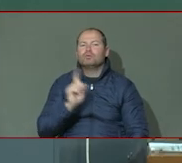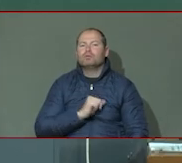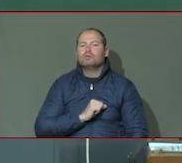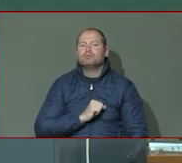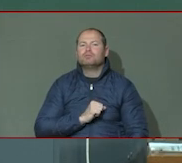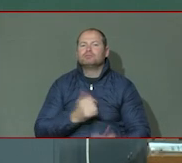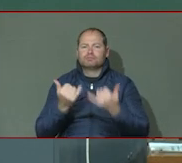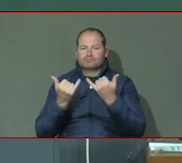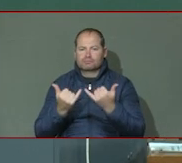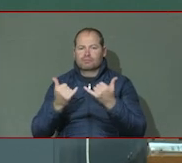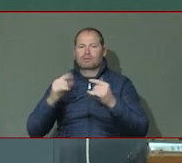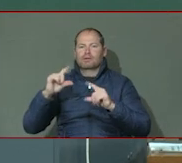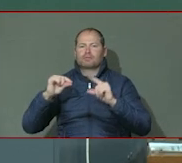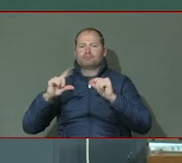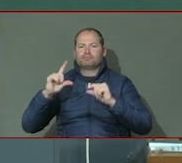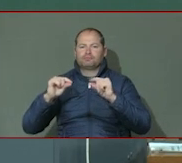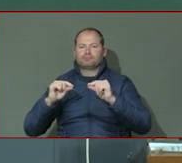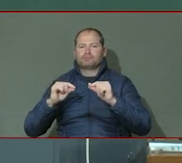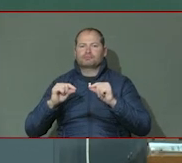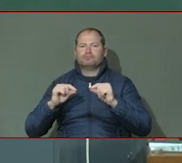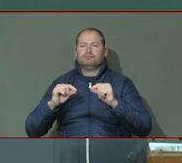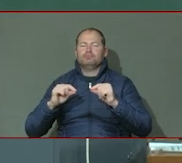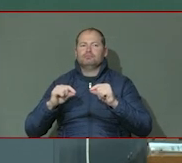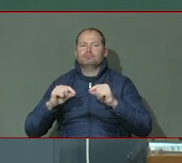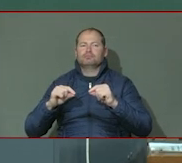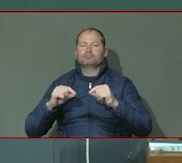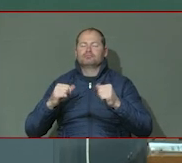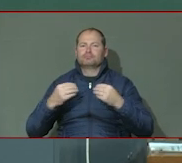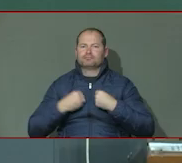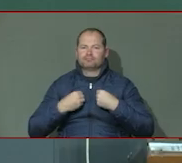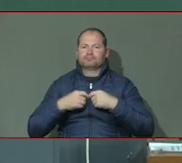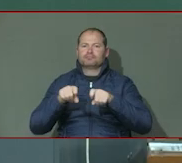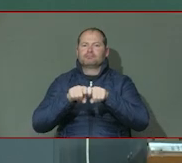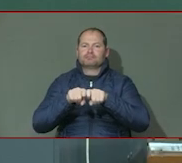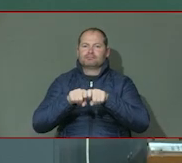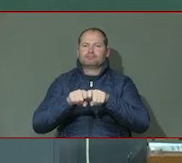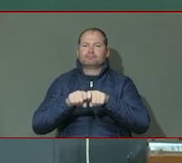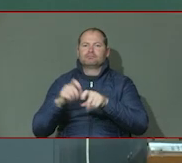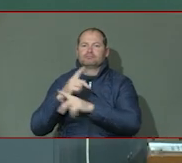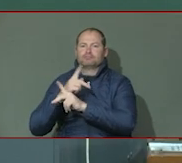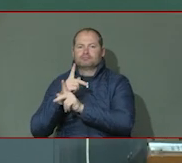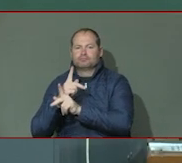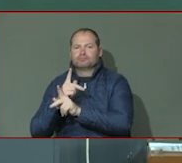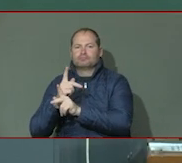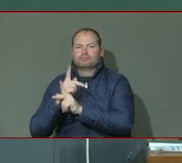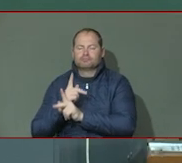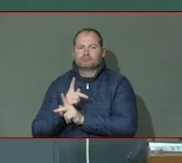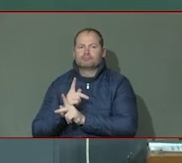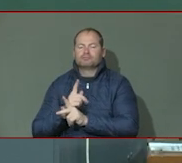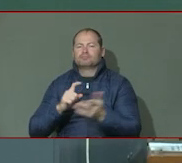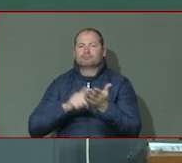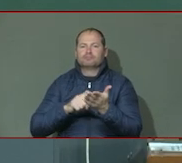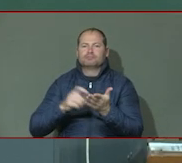Current ratio, asset test, stock holding, debtors collection,